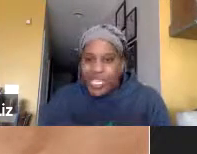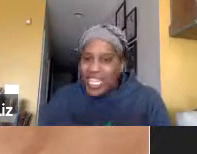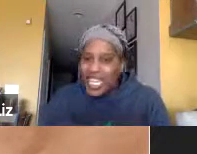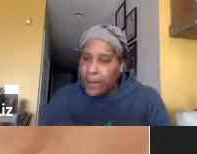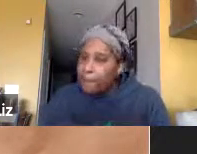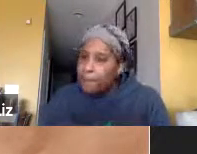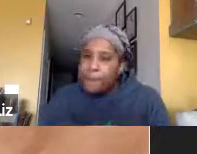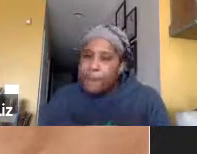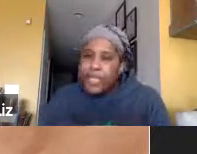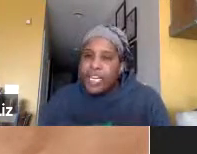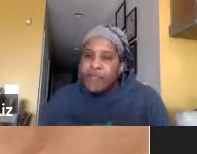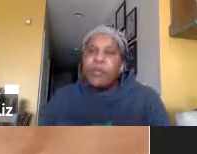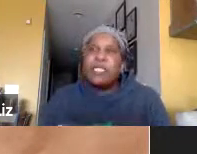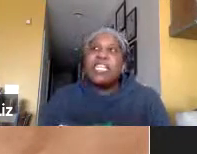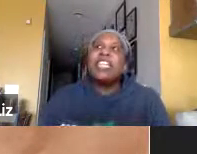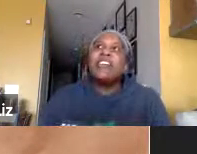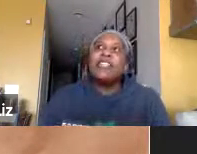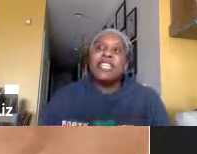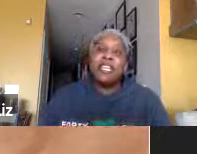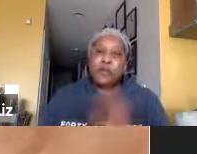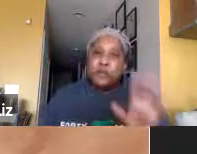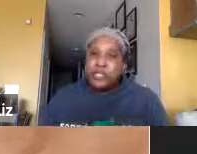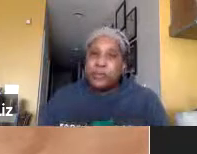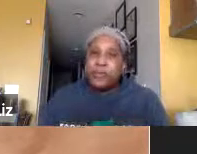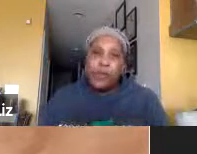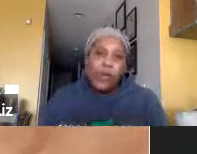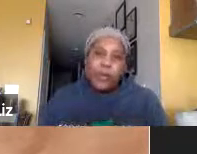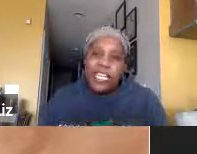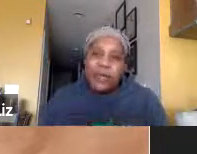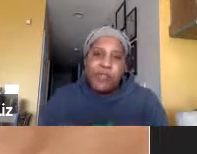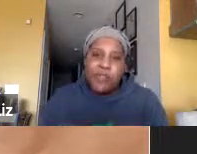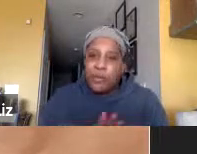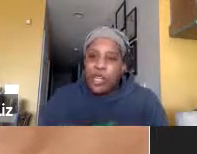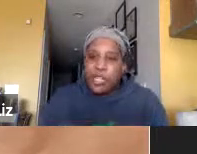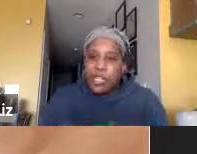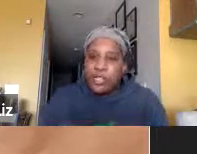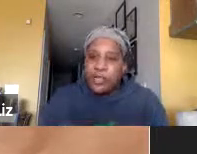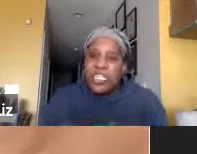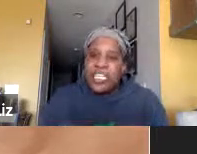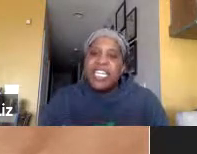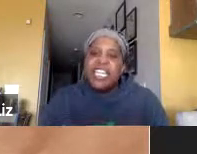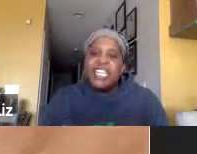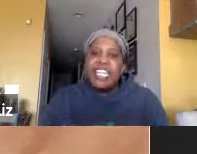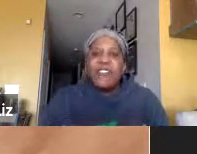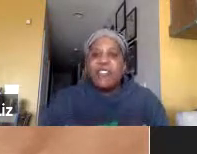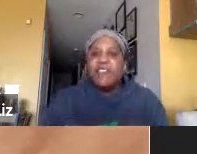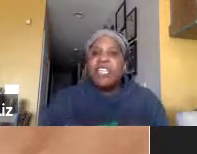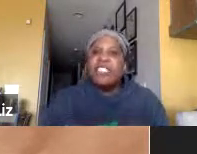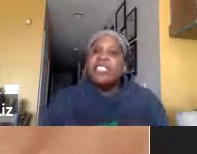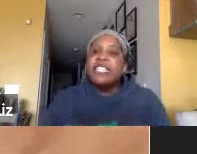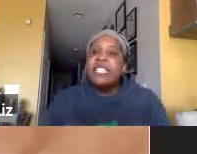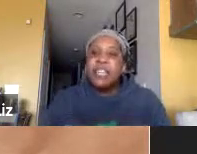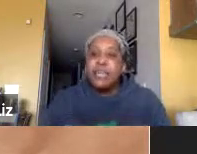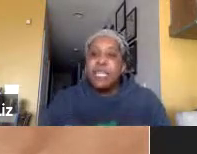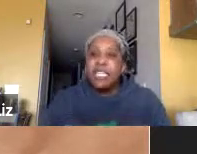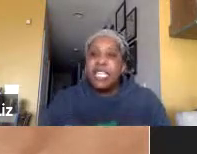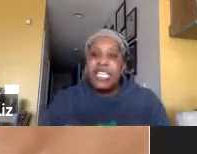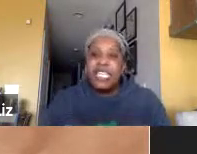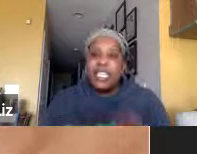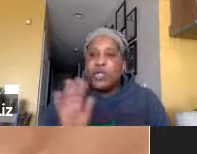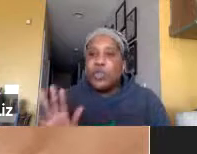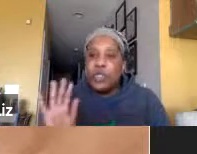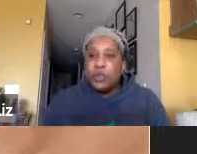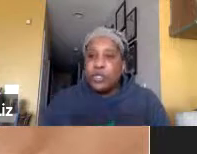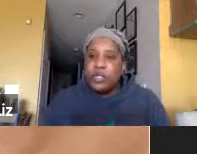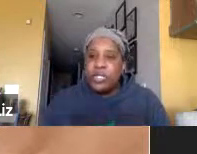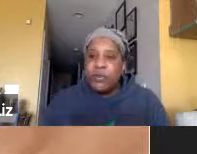in one day. And I remember sitting there at Sankofa at 1 p.m. after the market had closed. They have an event coming in, I think